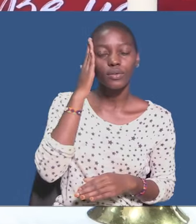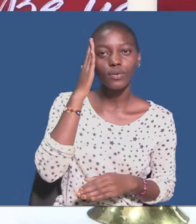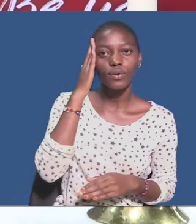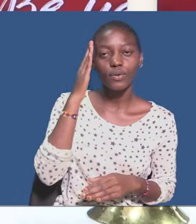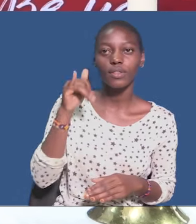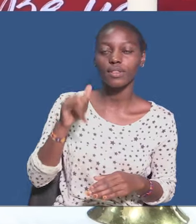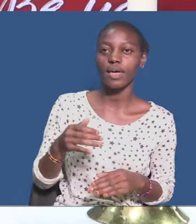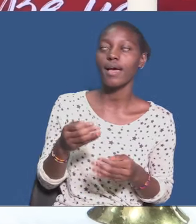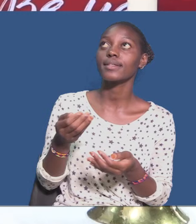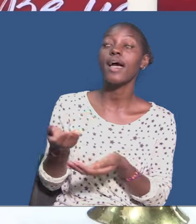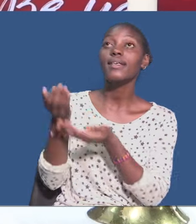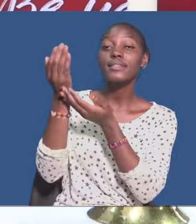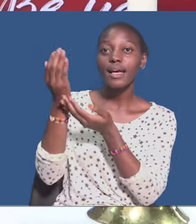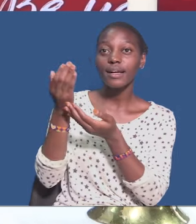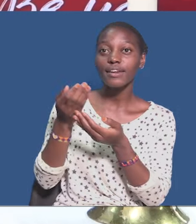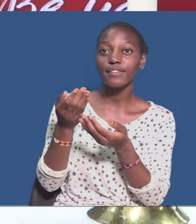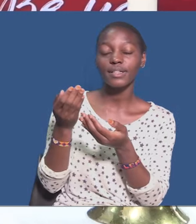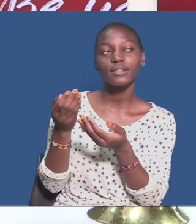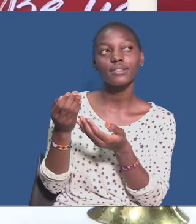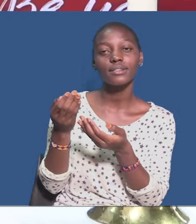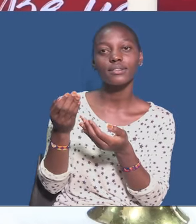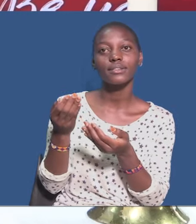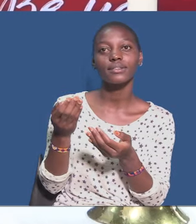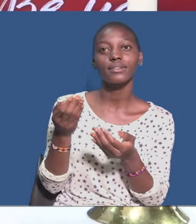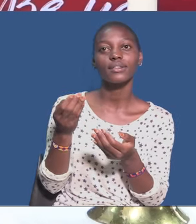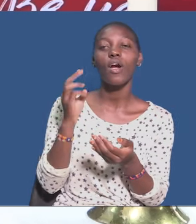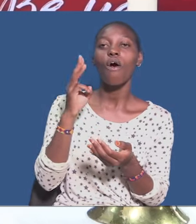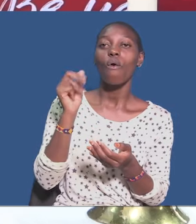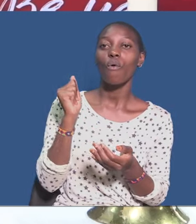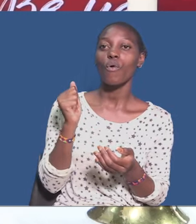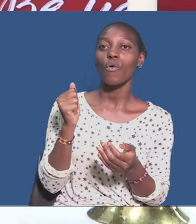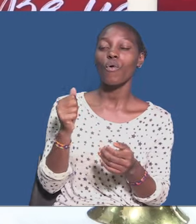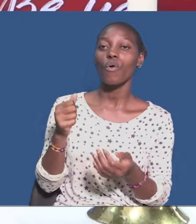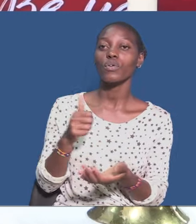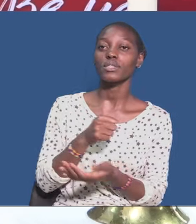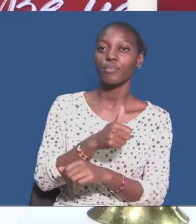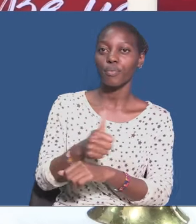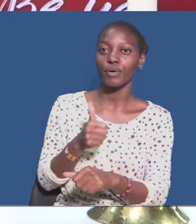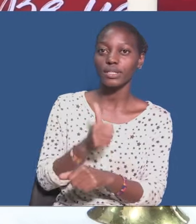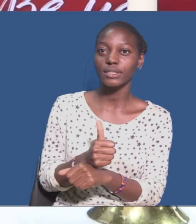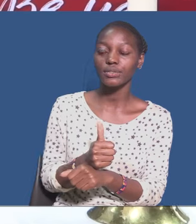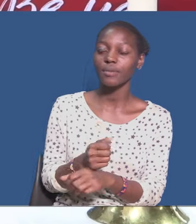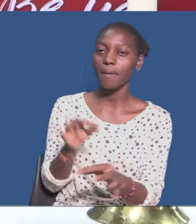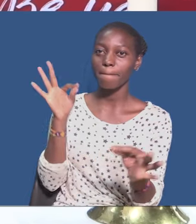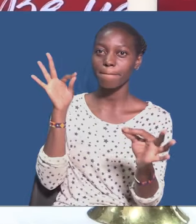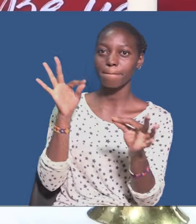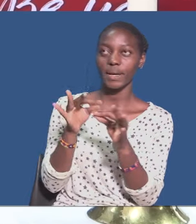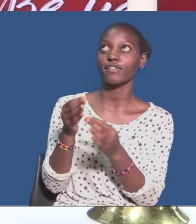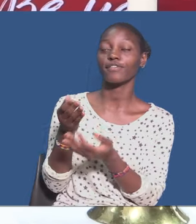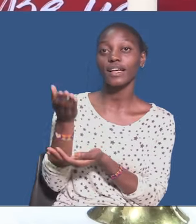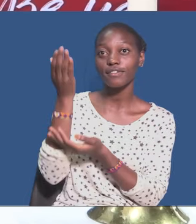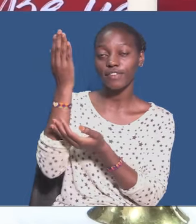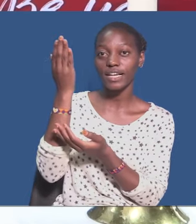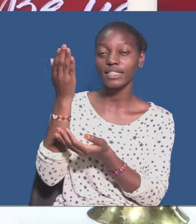of bulls and goats in the past was pointing to the perfect sacrifice of Jesus who